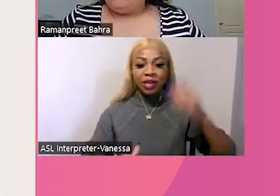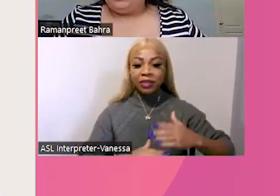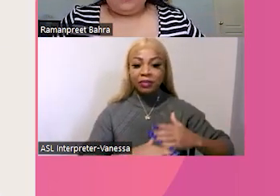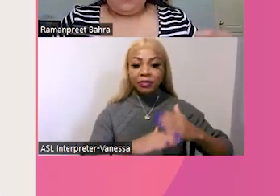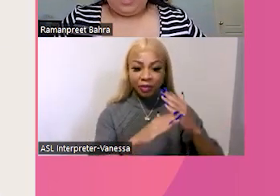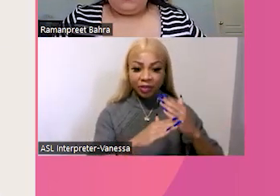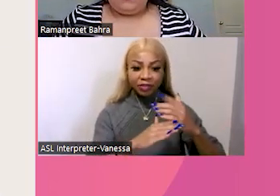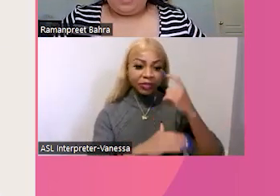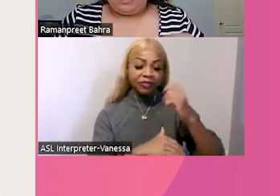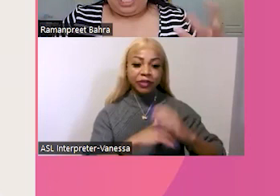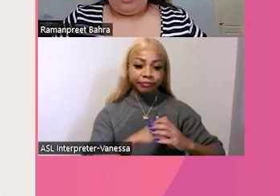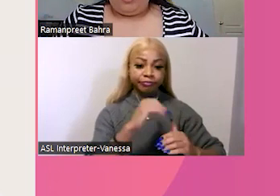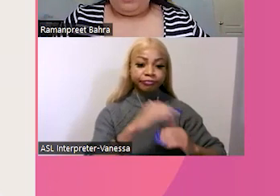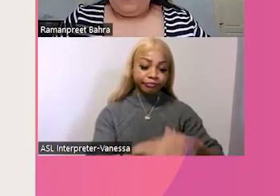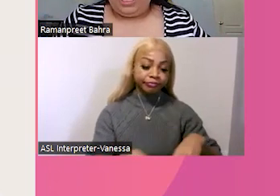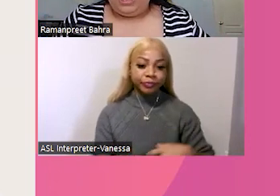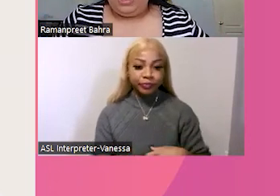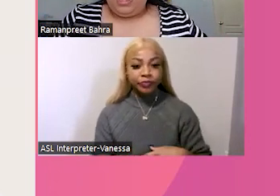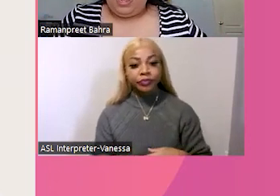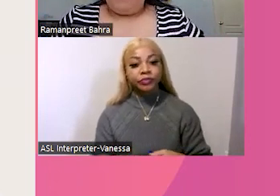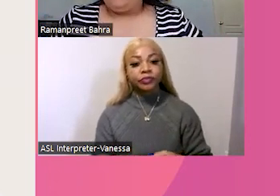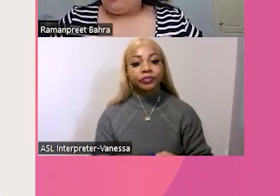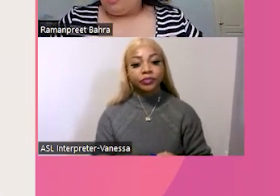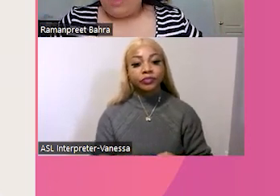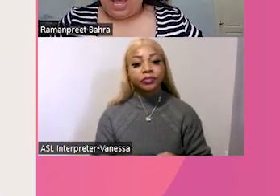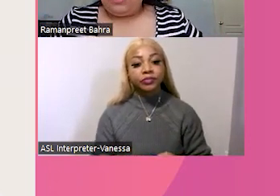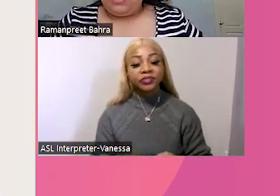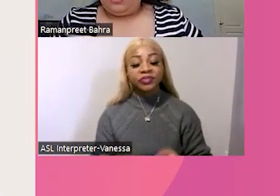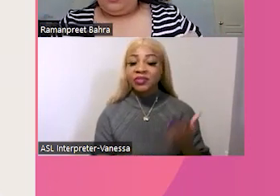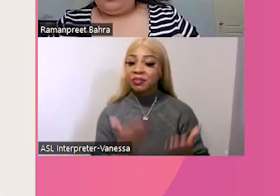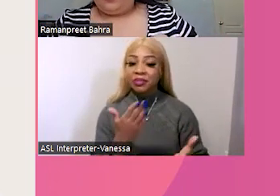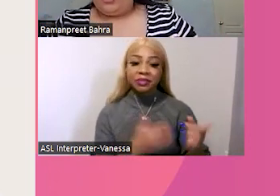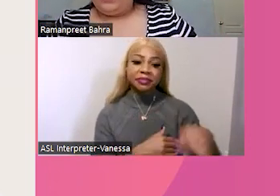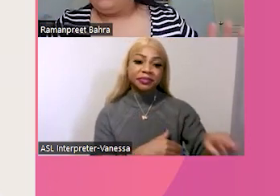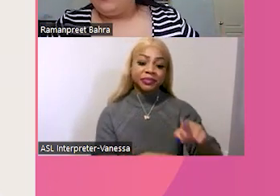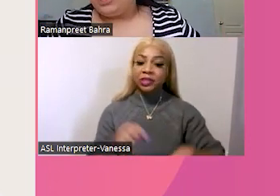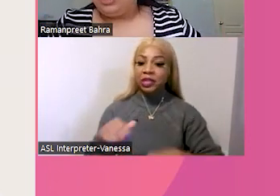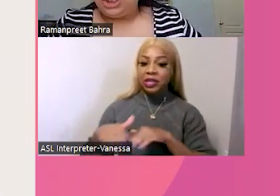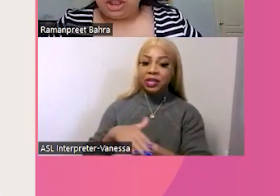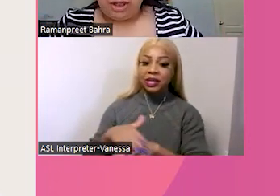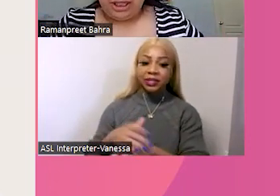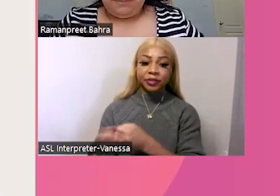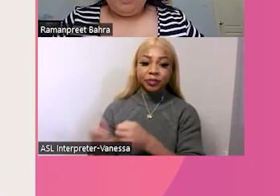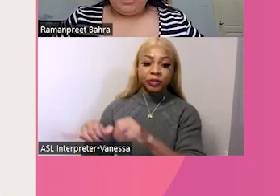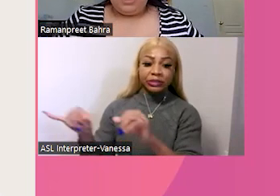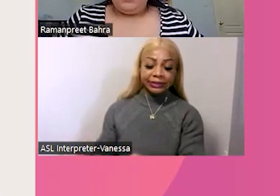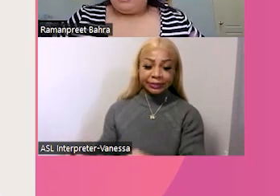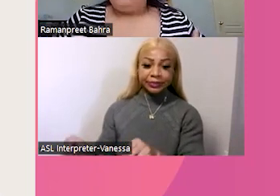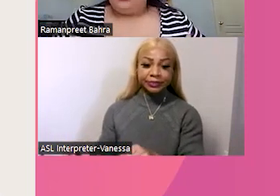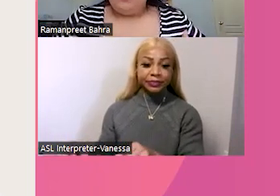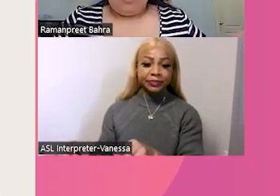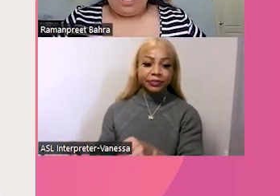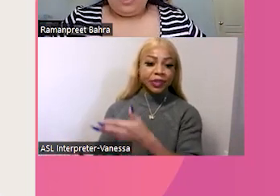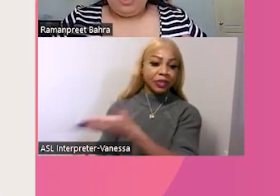racism, ableism, sizeism, and heteronormativity, and may not have access to support systems in the larger community.